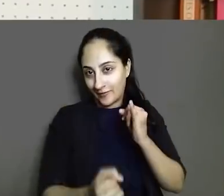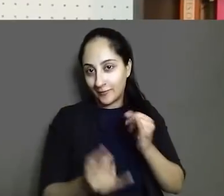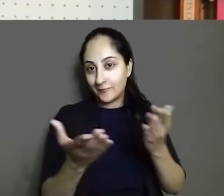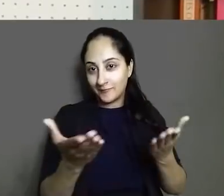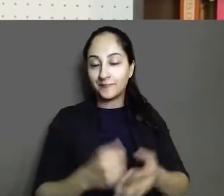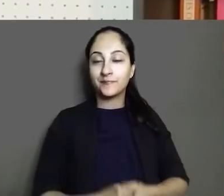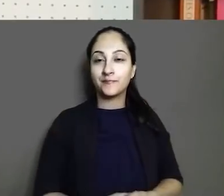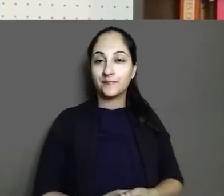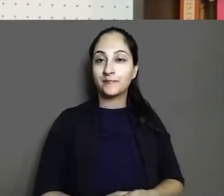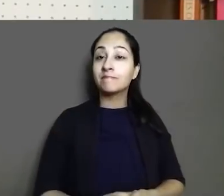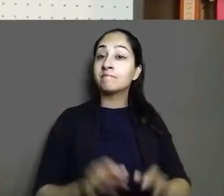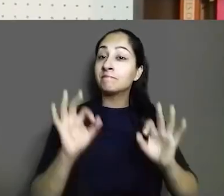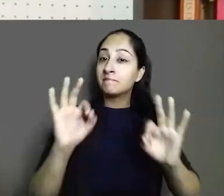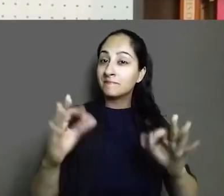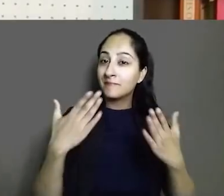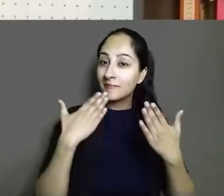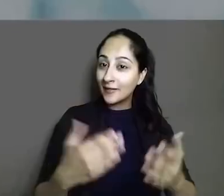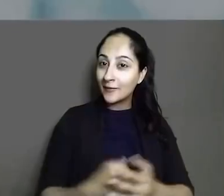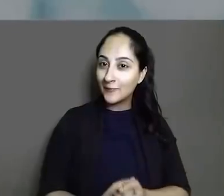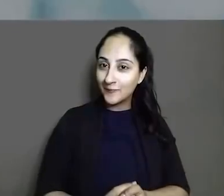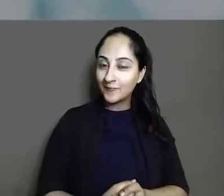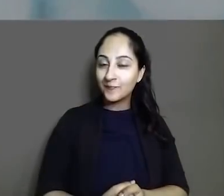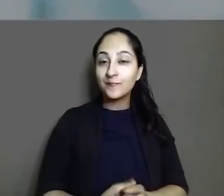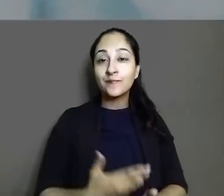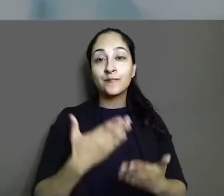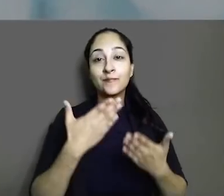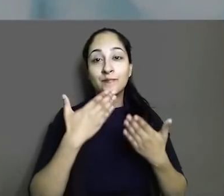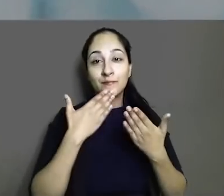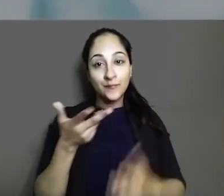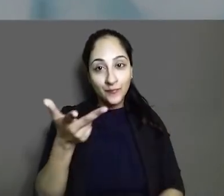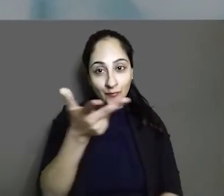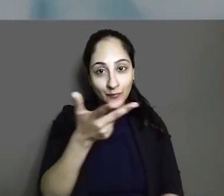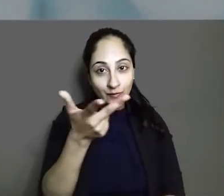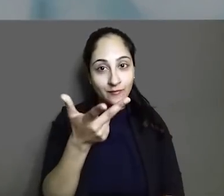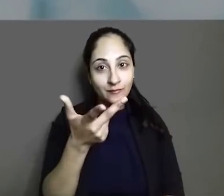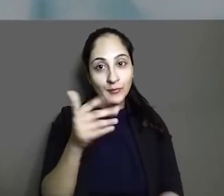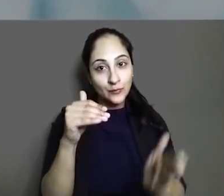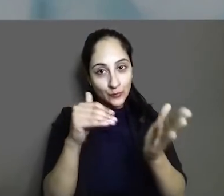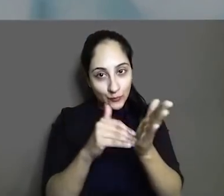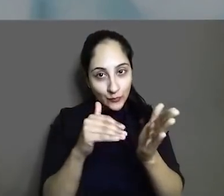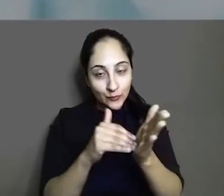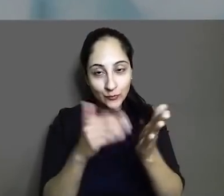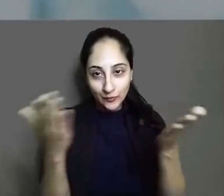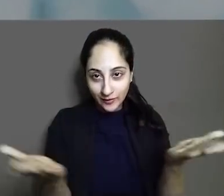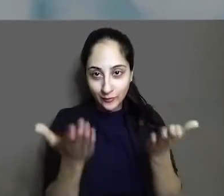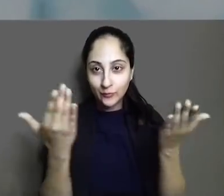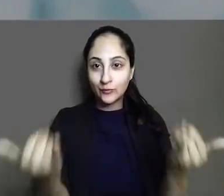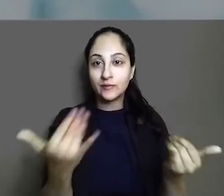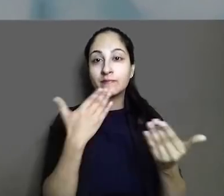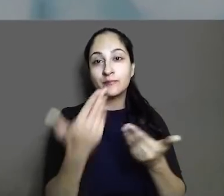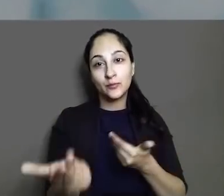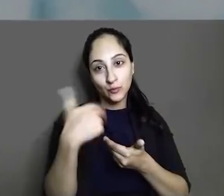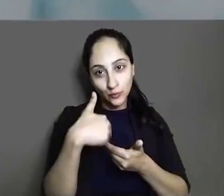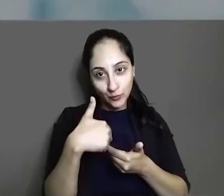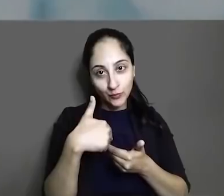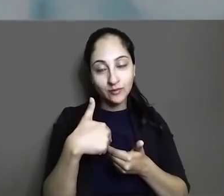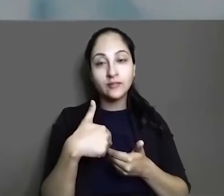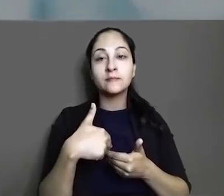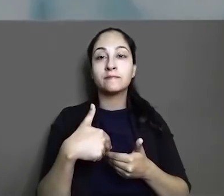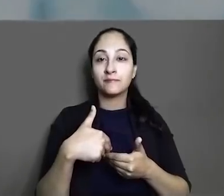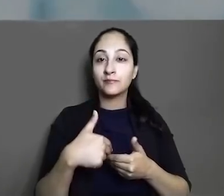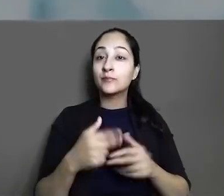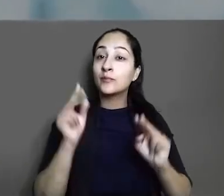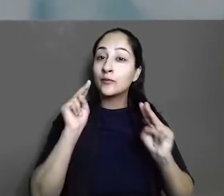those are some of my thoughts. Yep. That's perfectly put, and I think we can leave it at that. Drs. Ali,